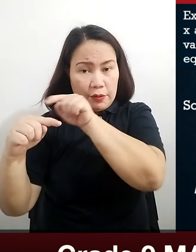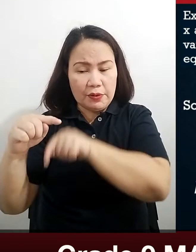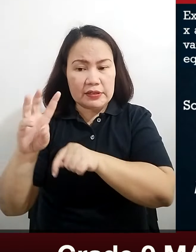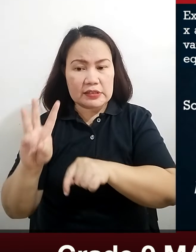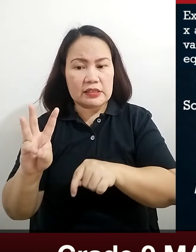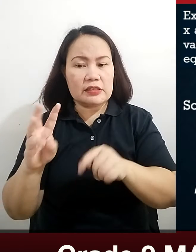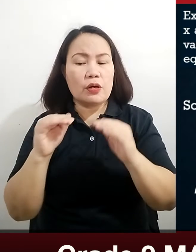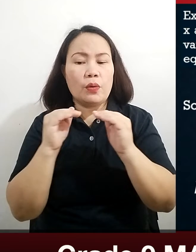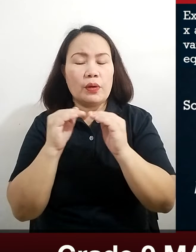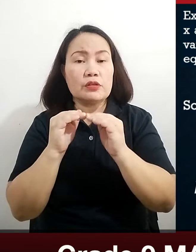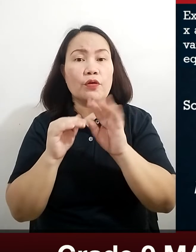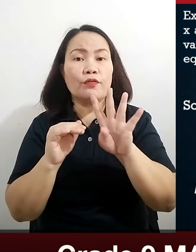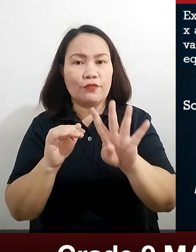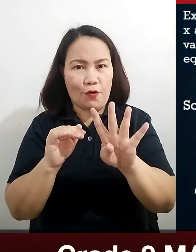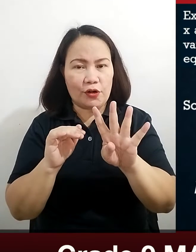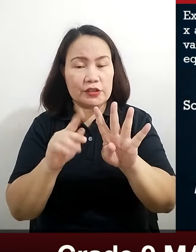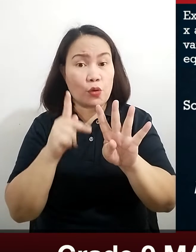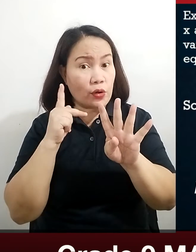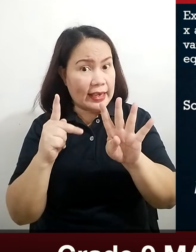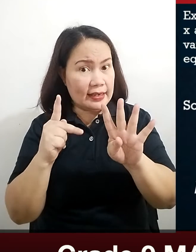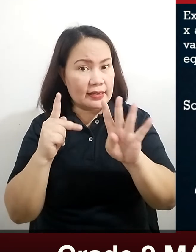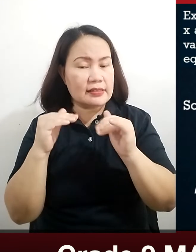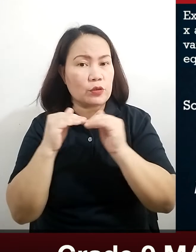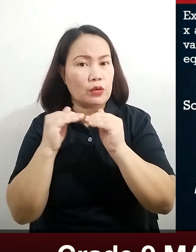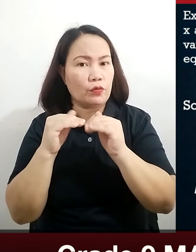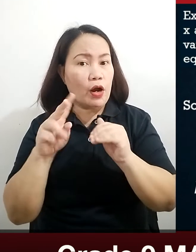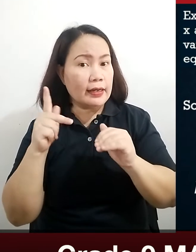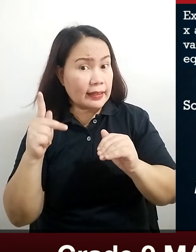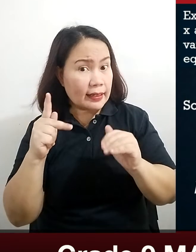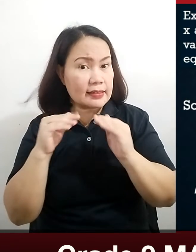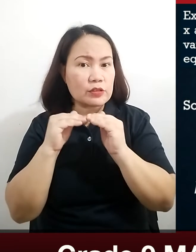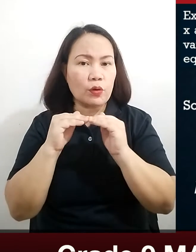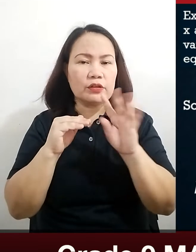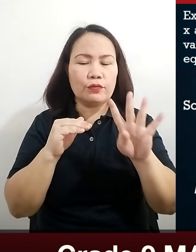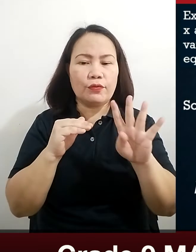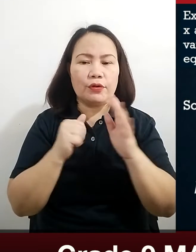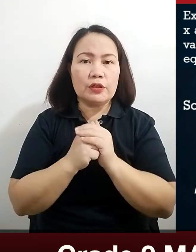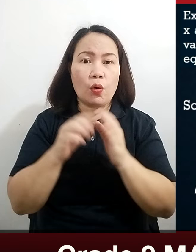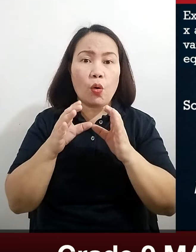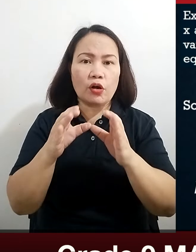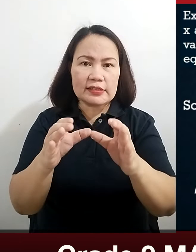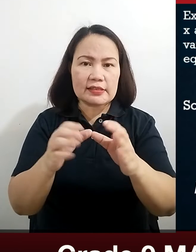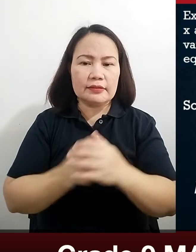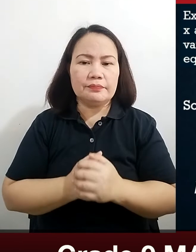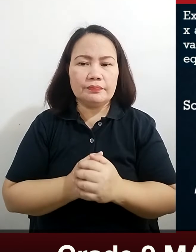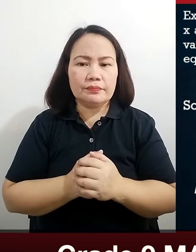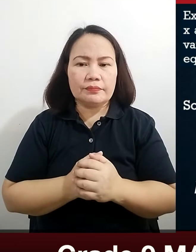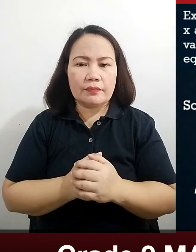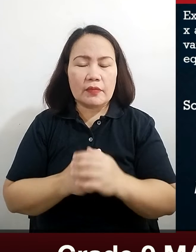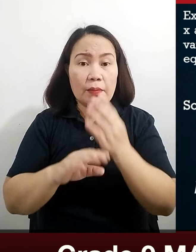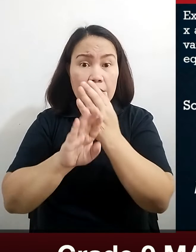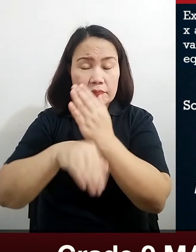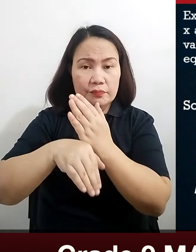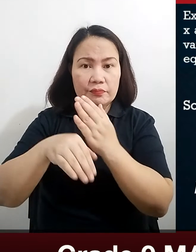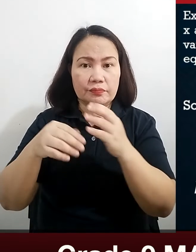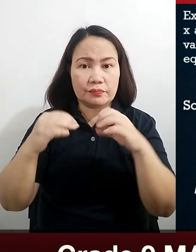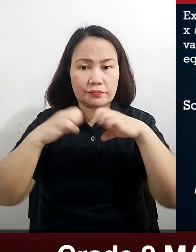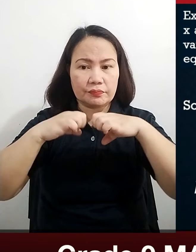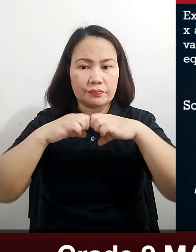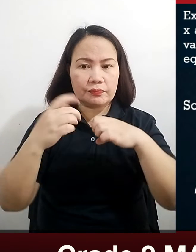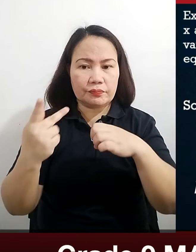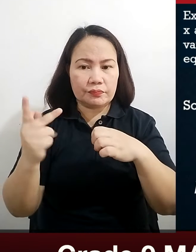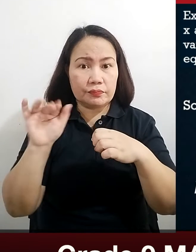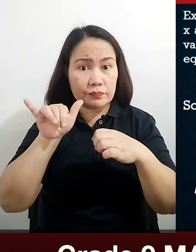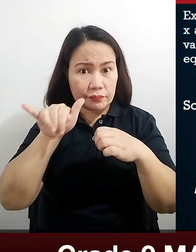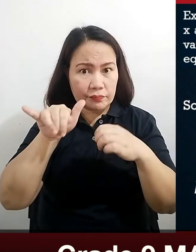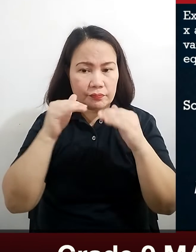variation constant dito is 4. So, balik tayo dito. No? Balik tayo dito sa equation natin. So, kung kukunin natin yung equation